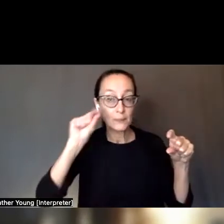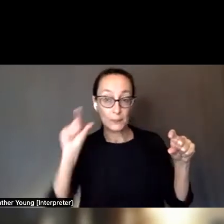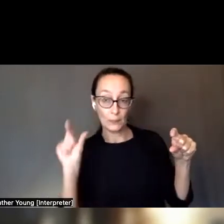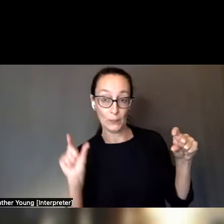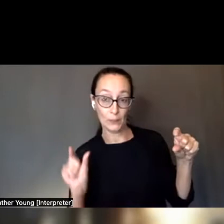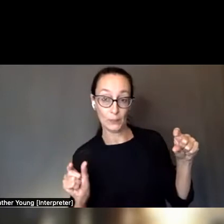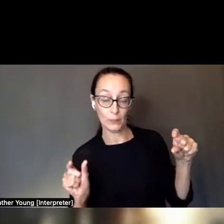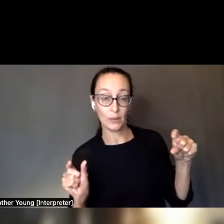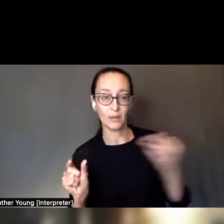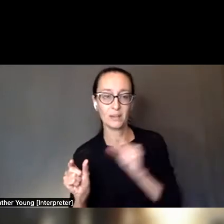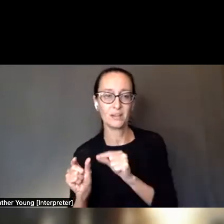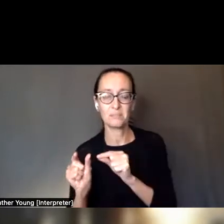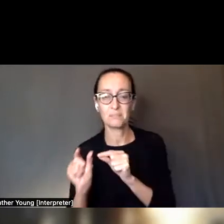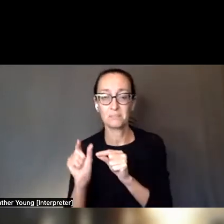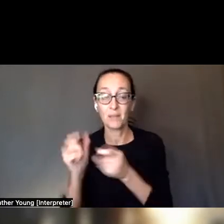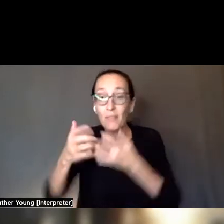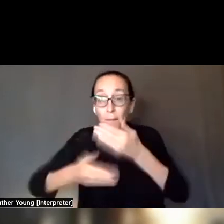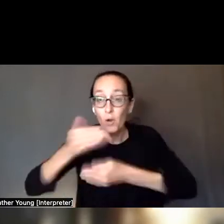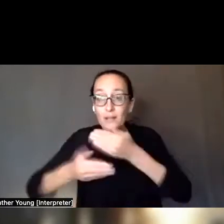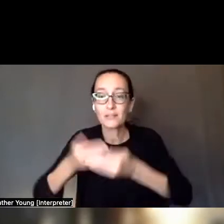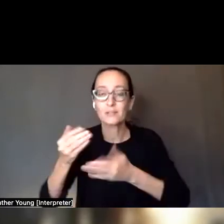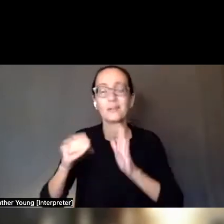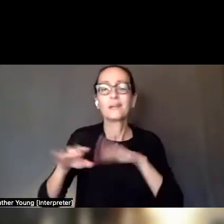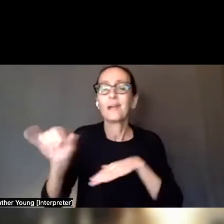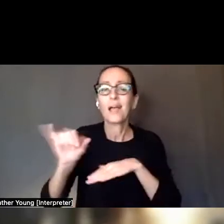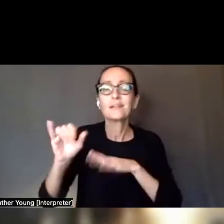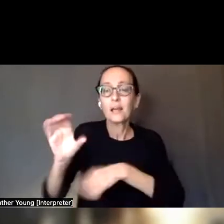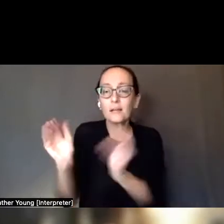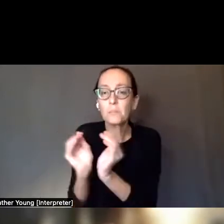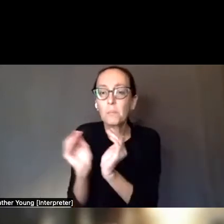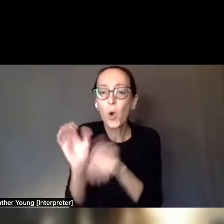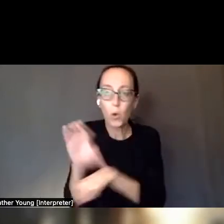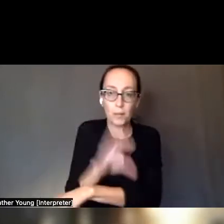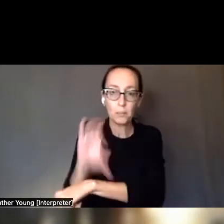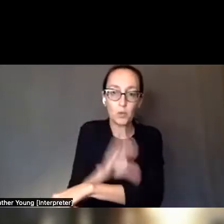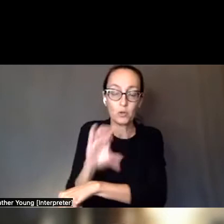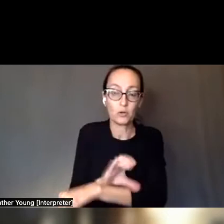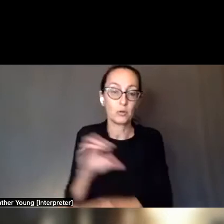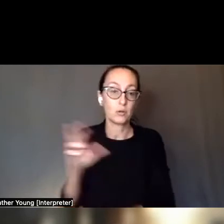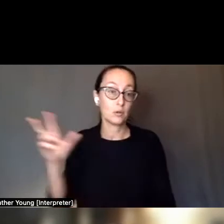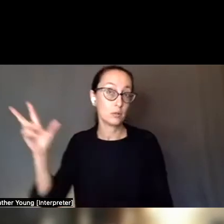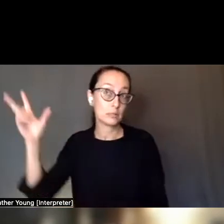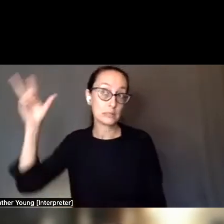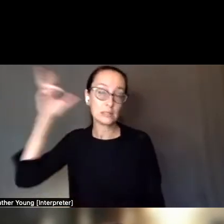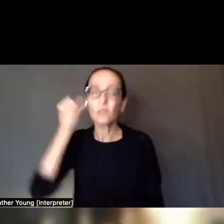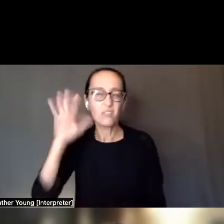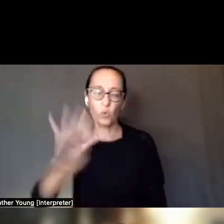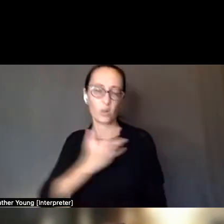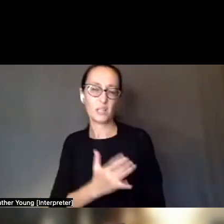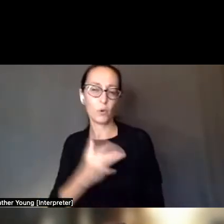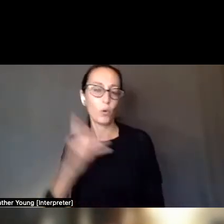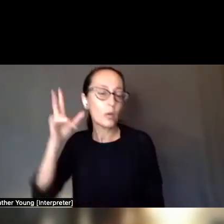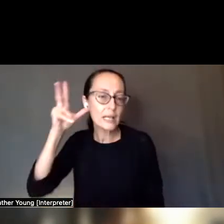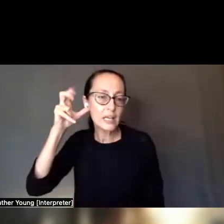just a small computer, takes that sound that you hear if you have typical hearing,